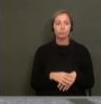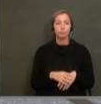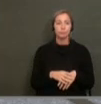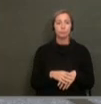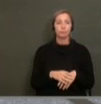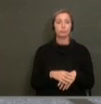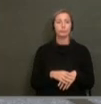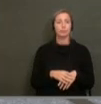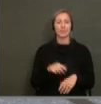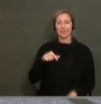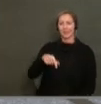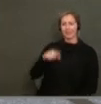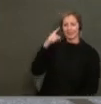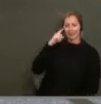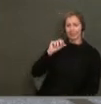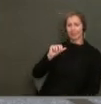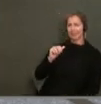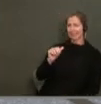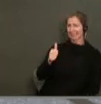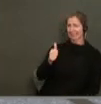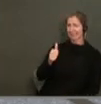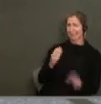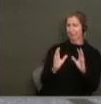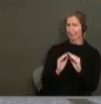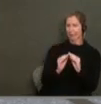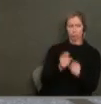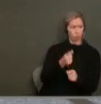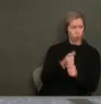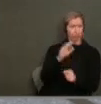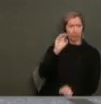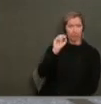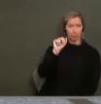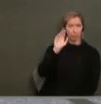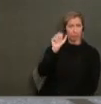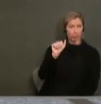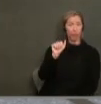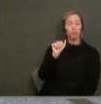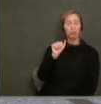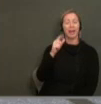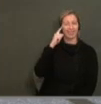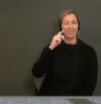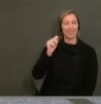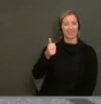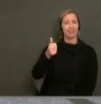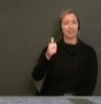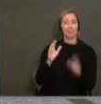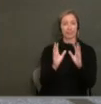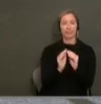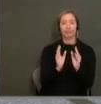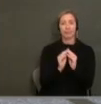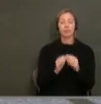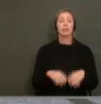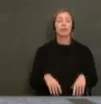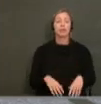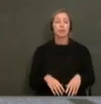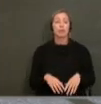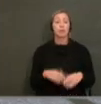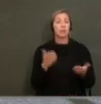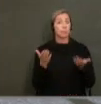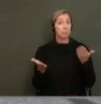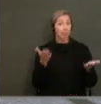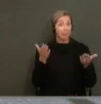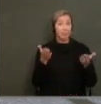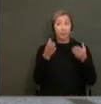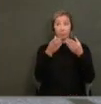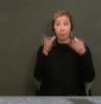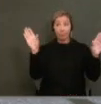this is the 10th one, I think. Is that right, Maria? Where's Maria? The 10th one. So maybe the public is burnt